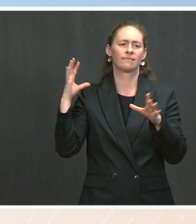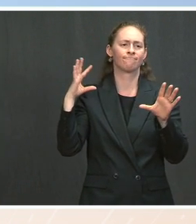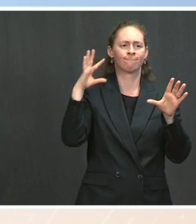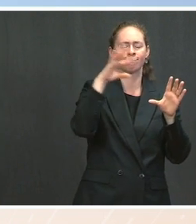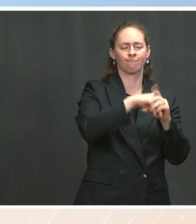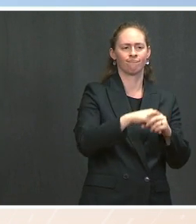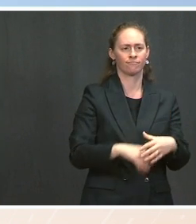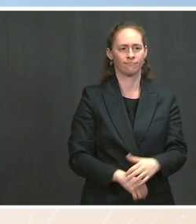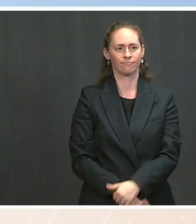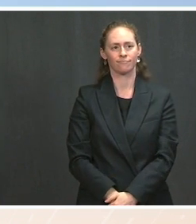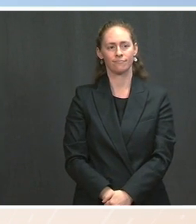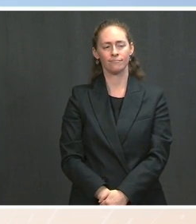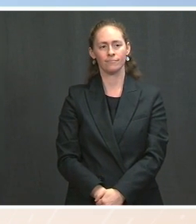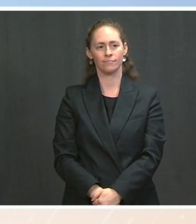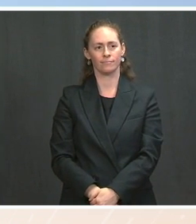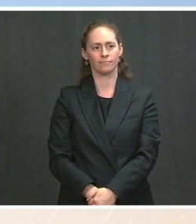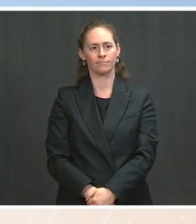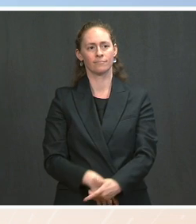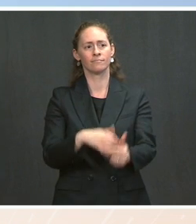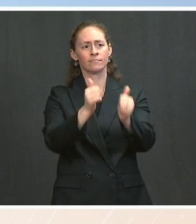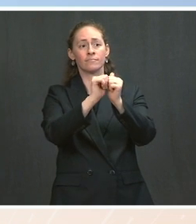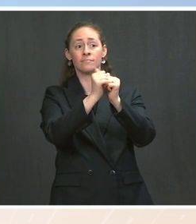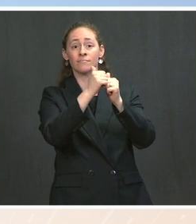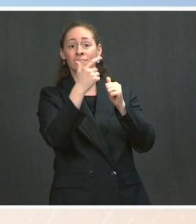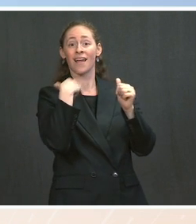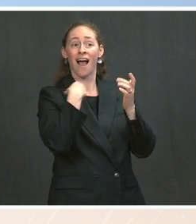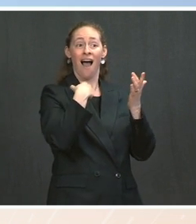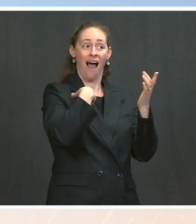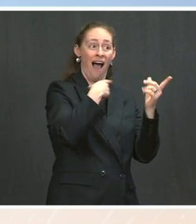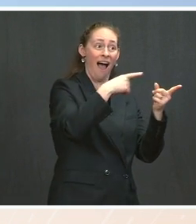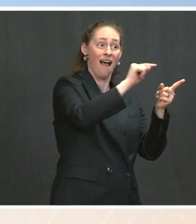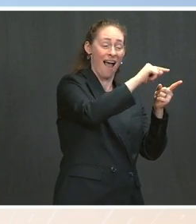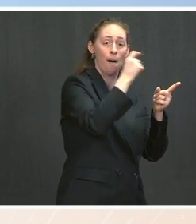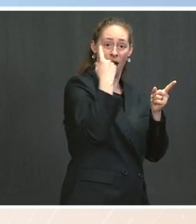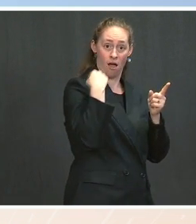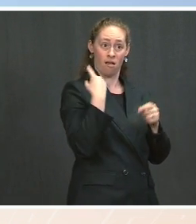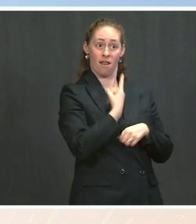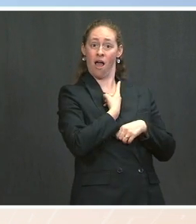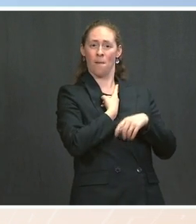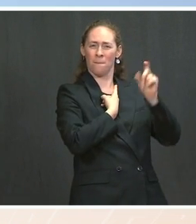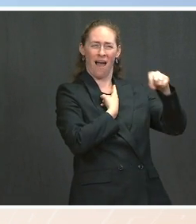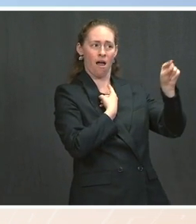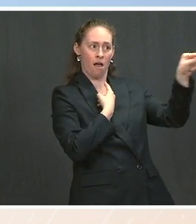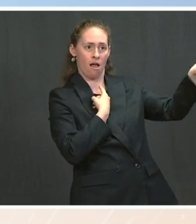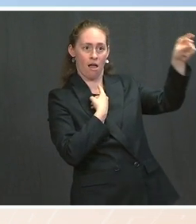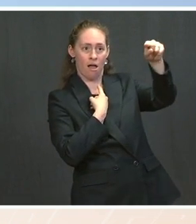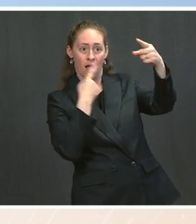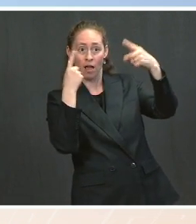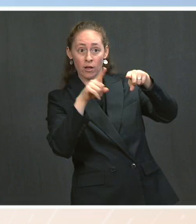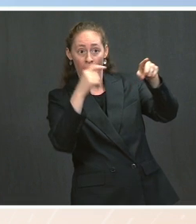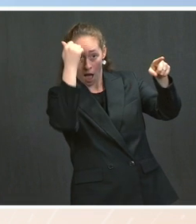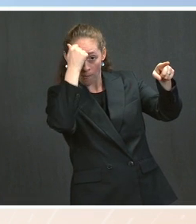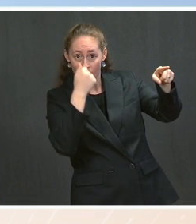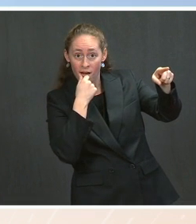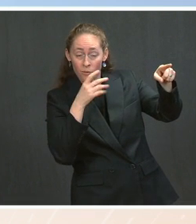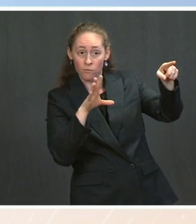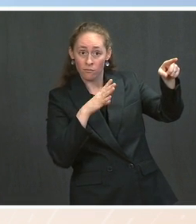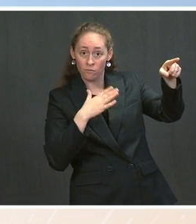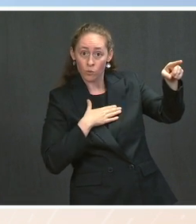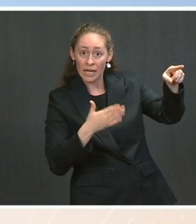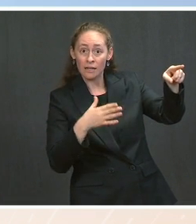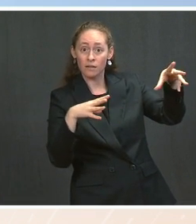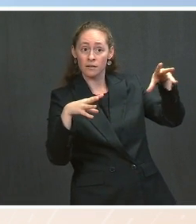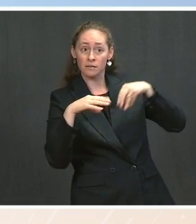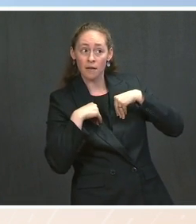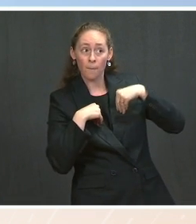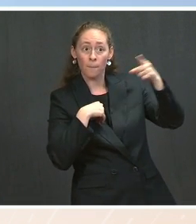agreement, as you know, Anne, from the other side, and required an agreement from Hamas that they also would engage in the ceasefire,